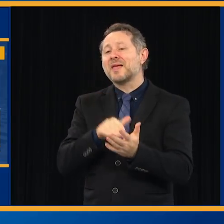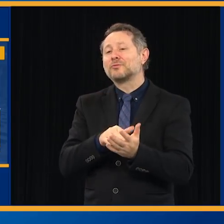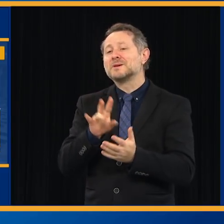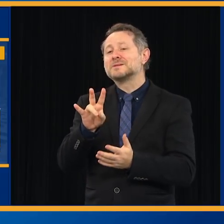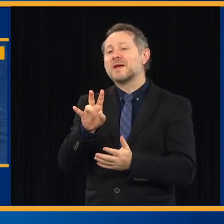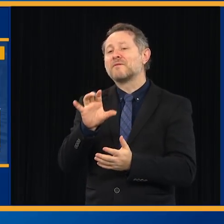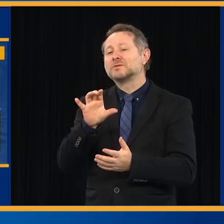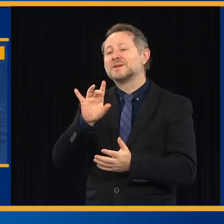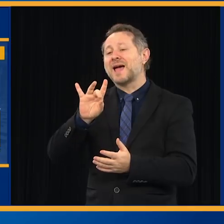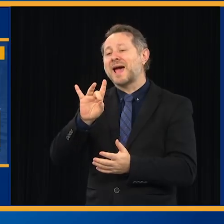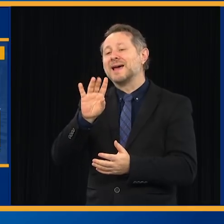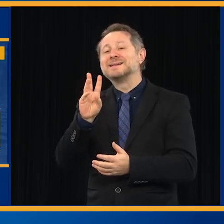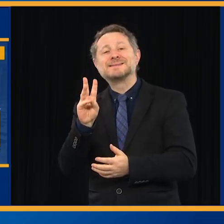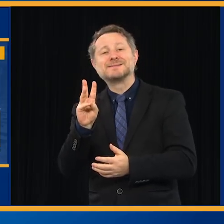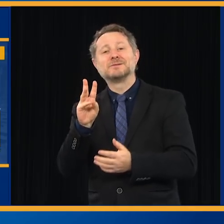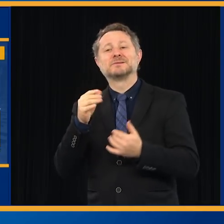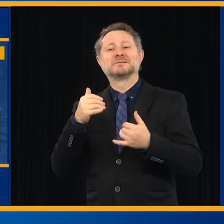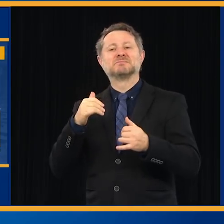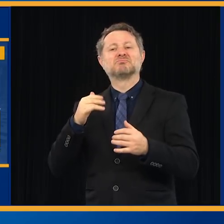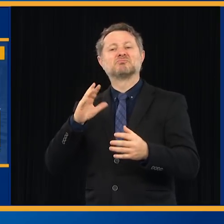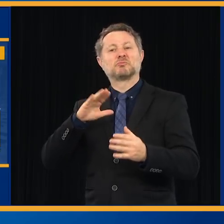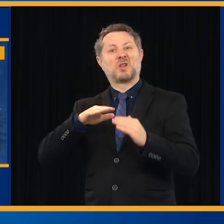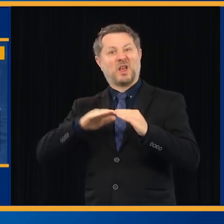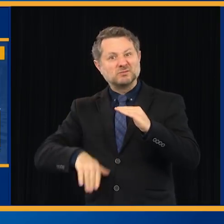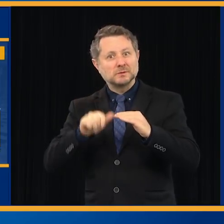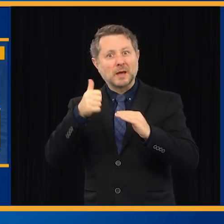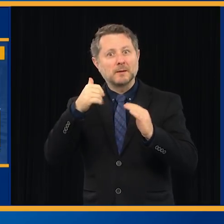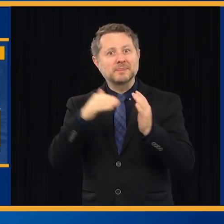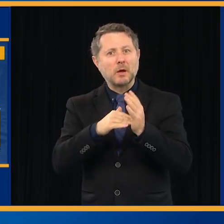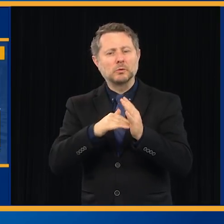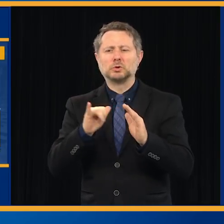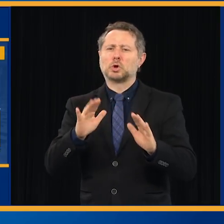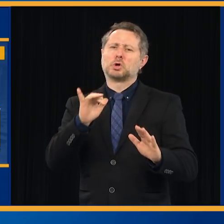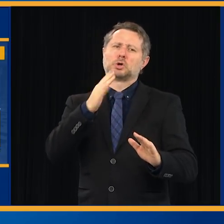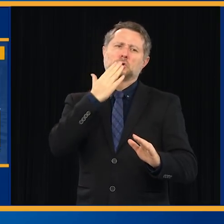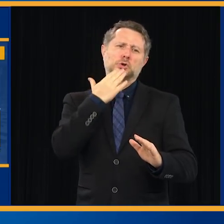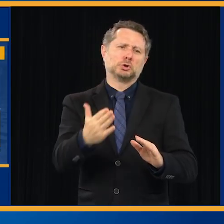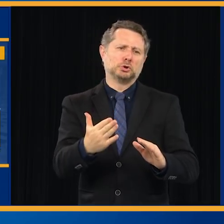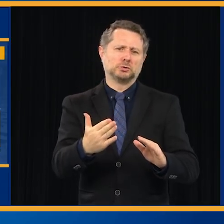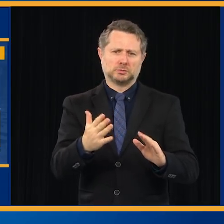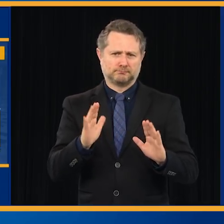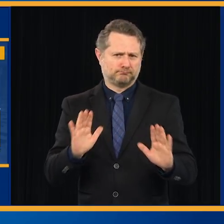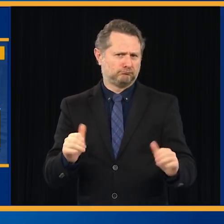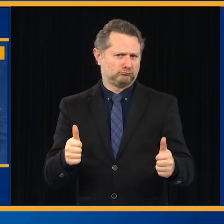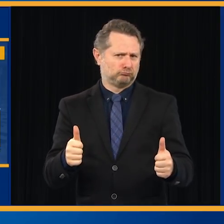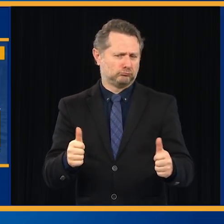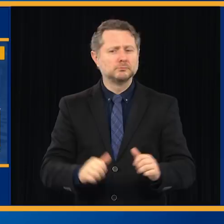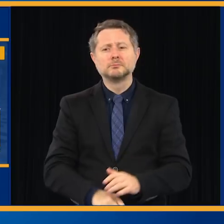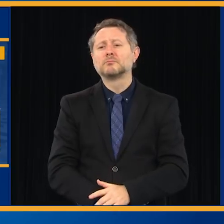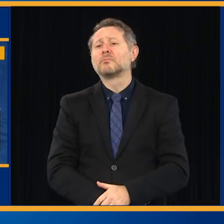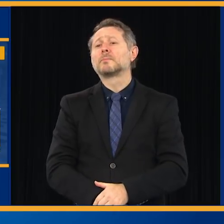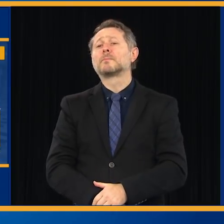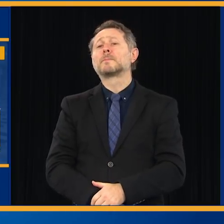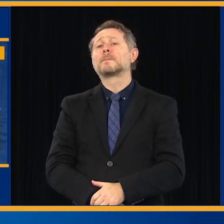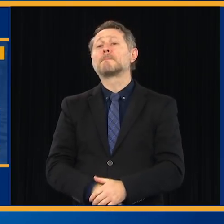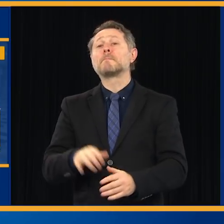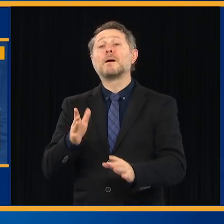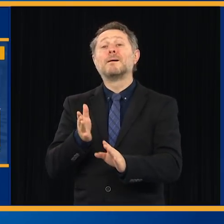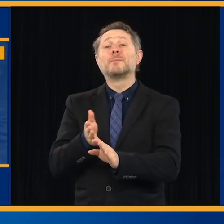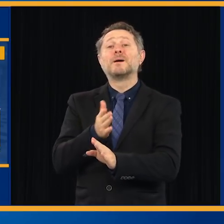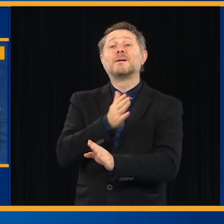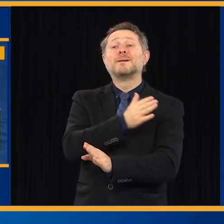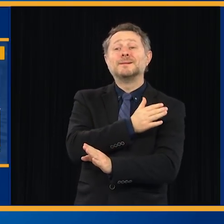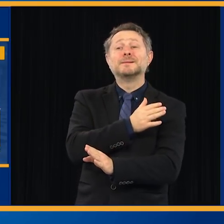9,786, below 10,000, which is a big deal for us. You have to go back to like May 18th and 19th to